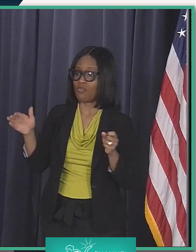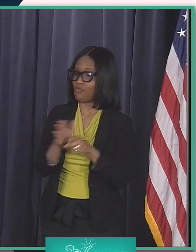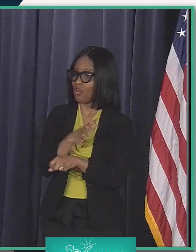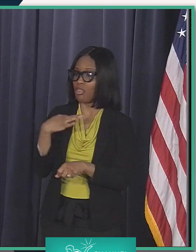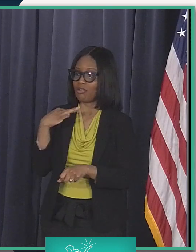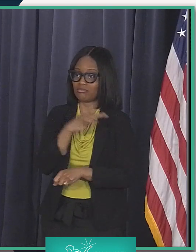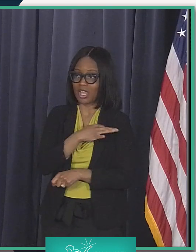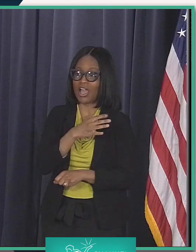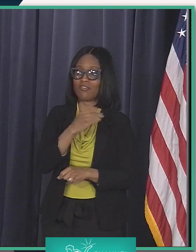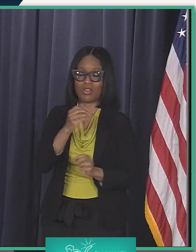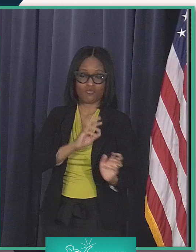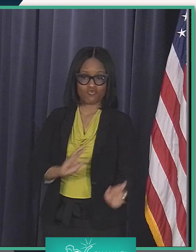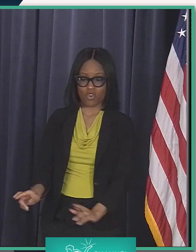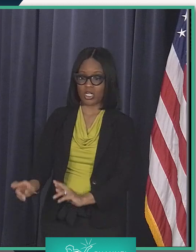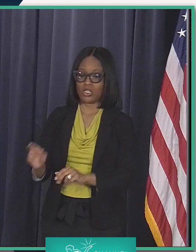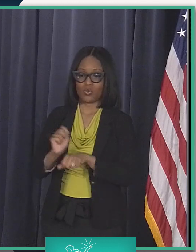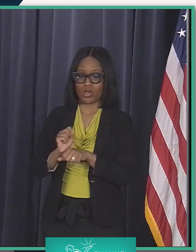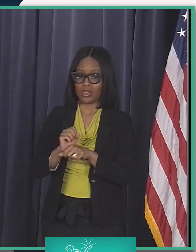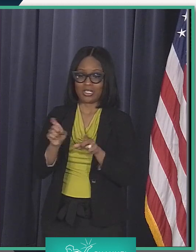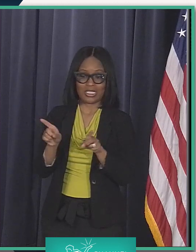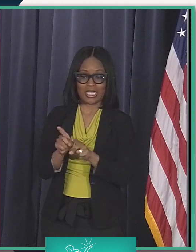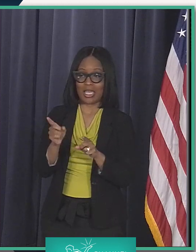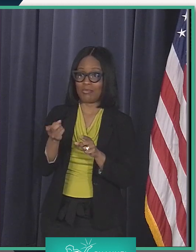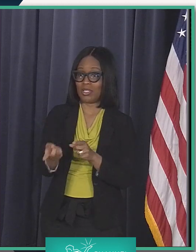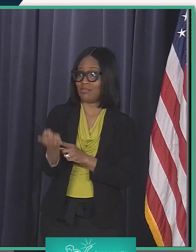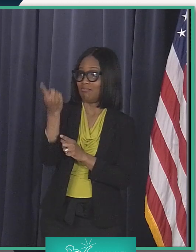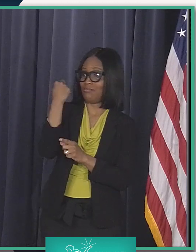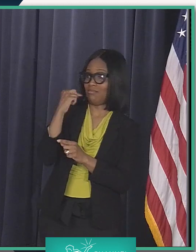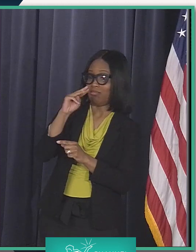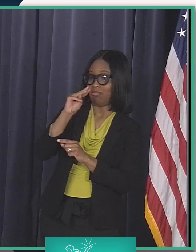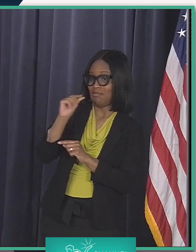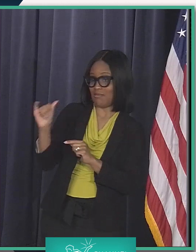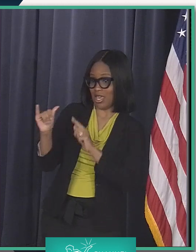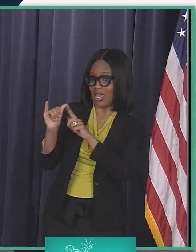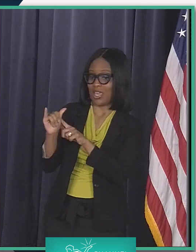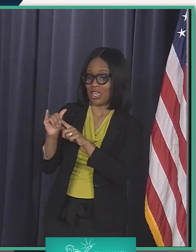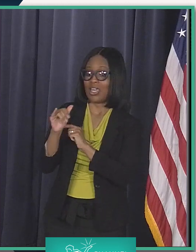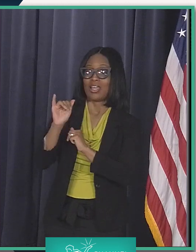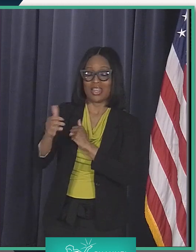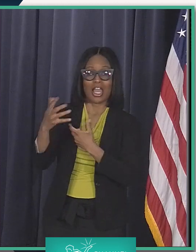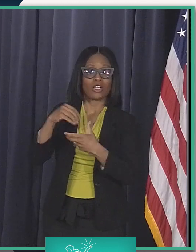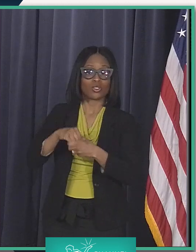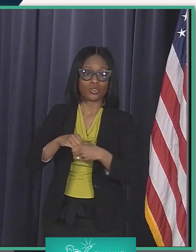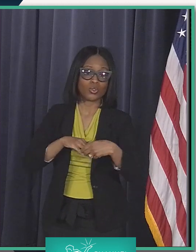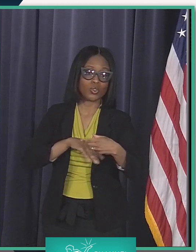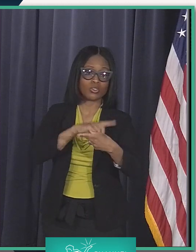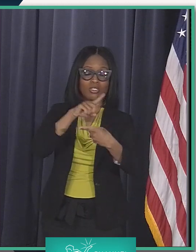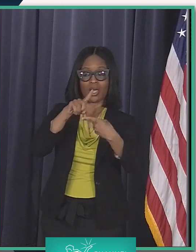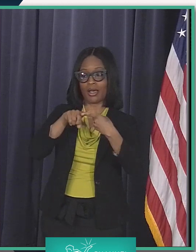and we will be staffed at the same level we would have been last May, and that does include